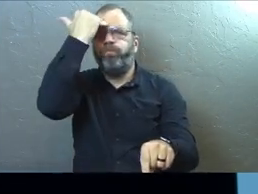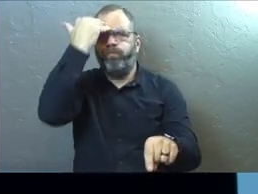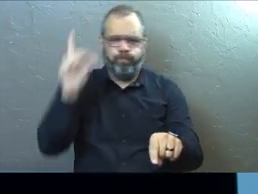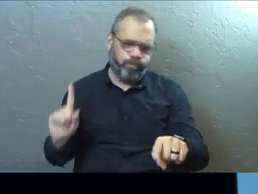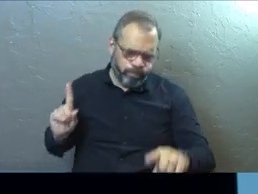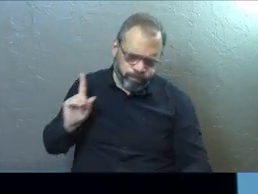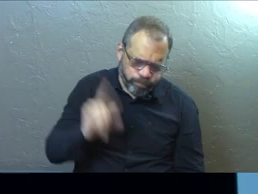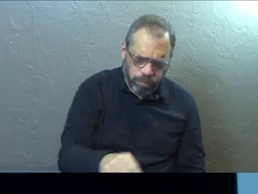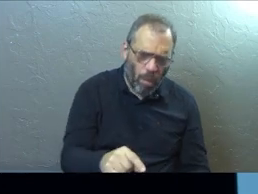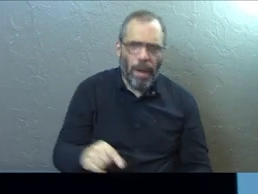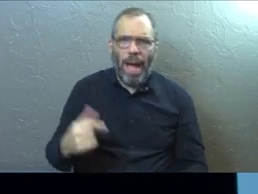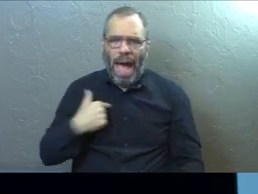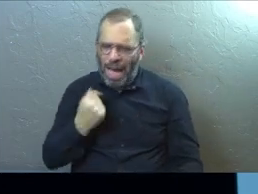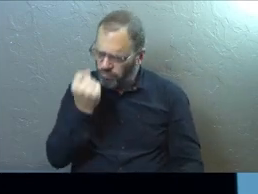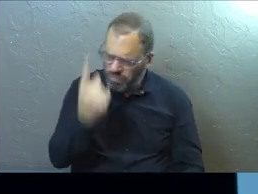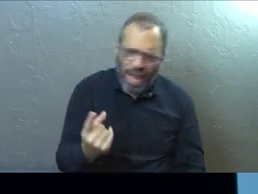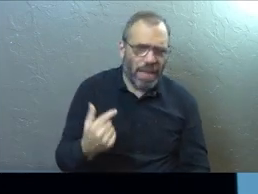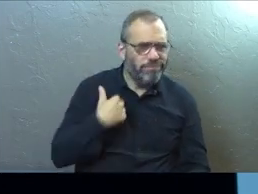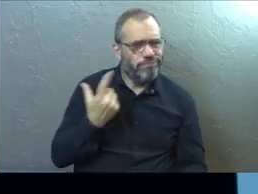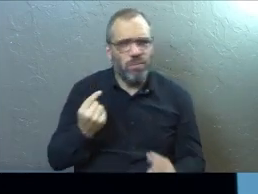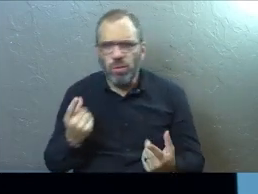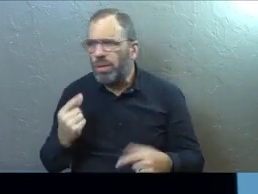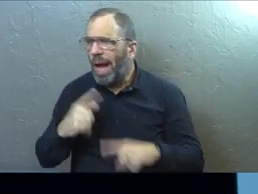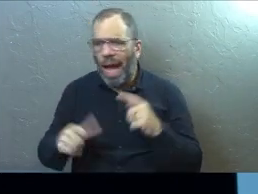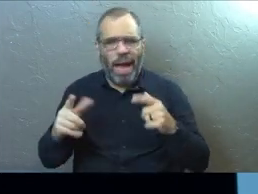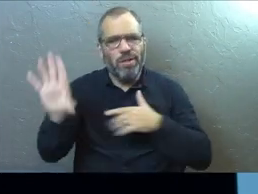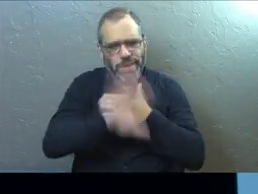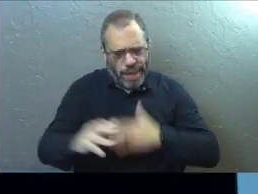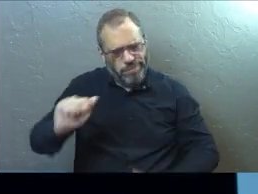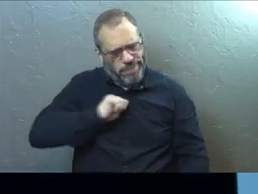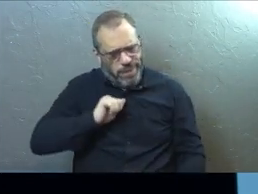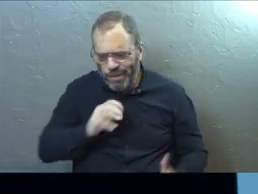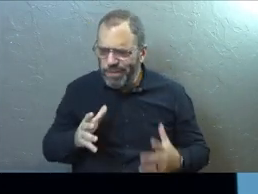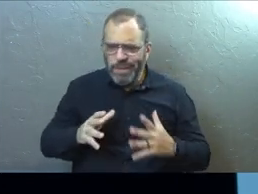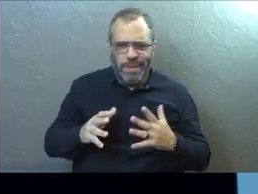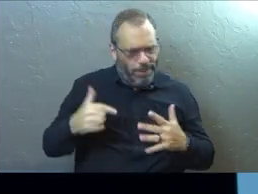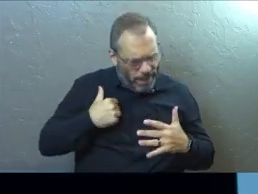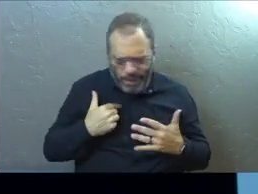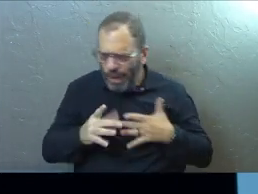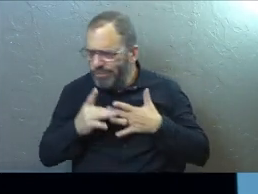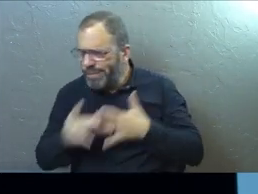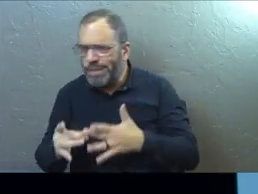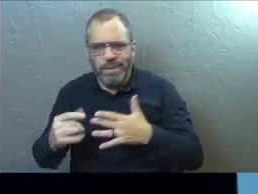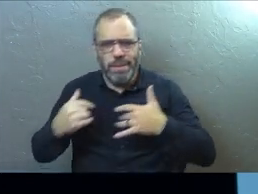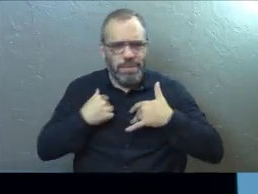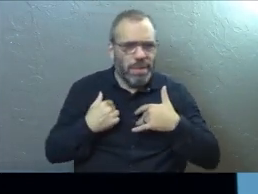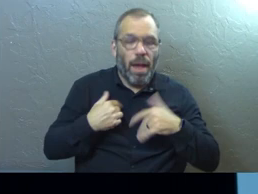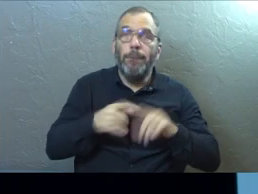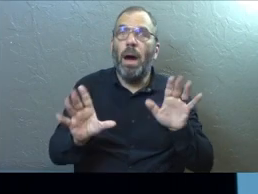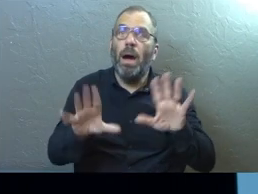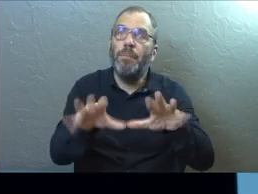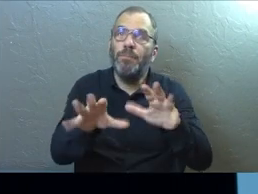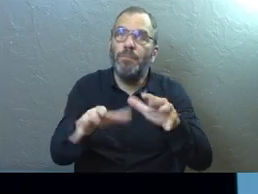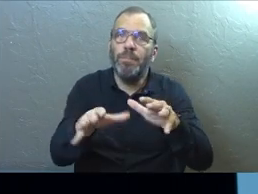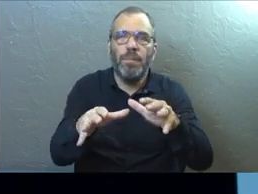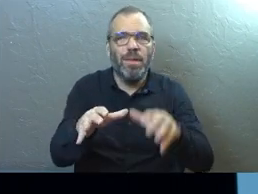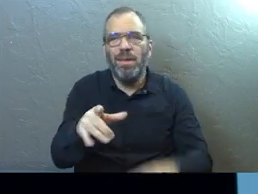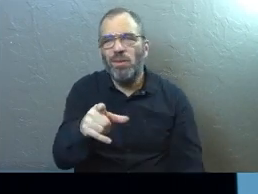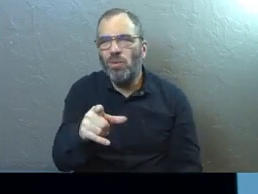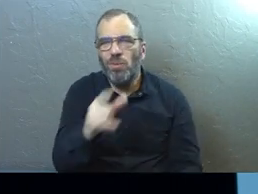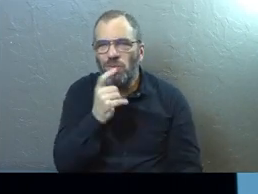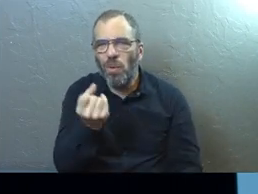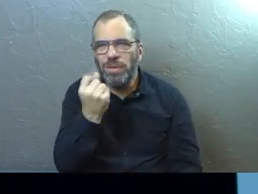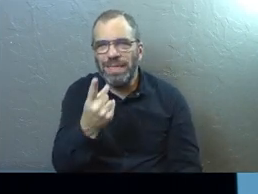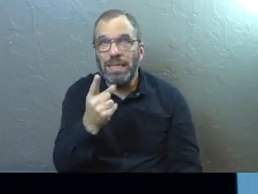go there. You know what I mean? I feel like I understand what I'm supposed to do. Maybe I should protect myself. Maybe I should lead me. But the reality is we do not